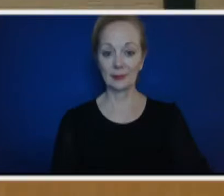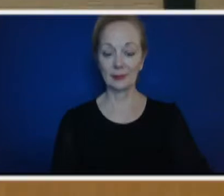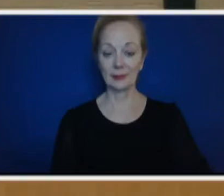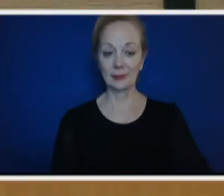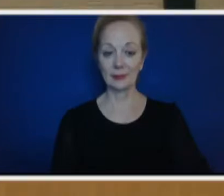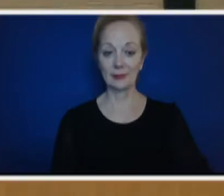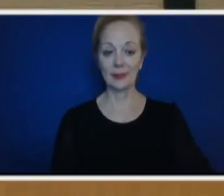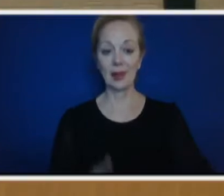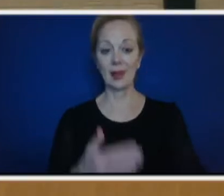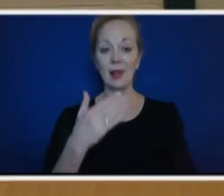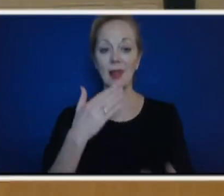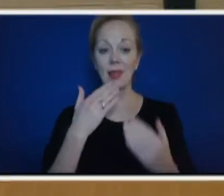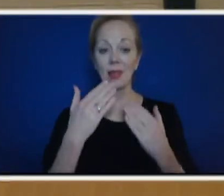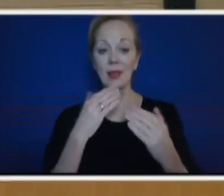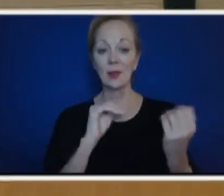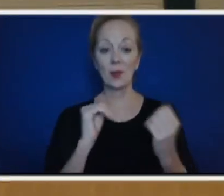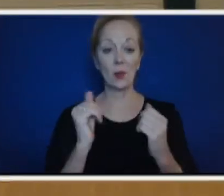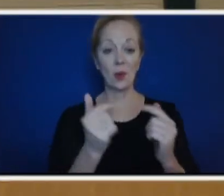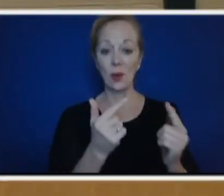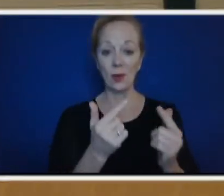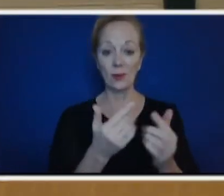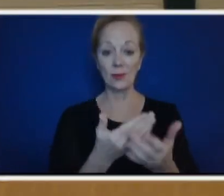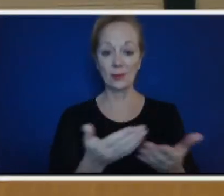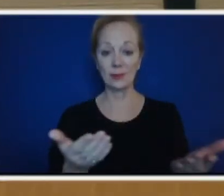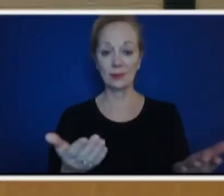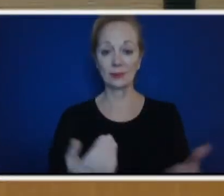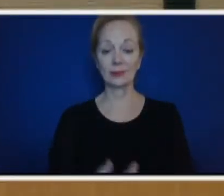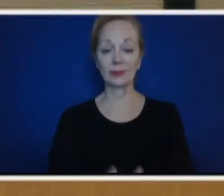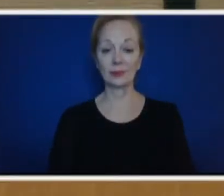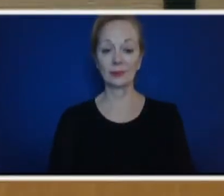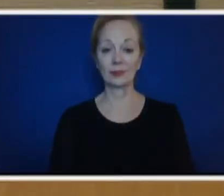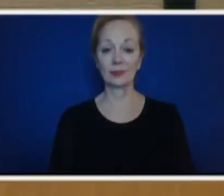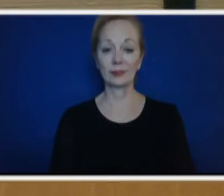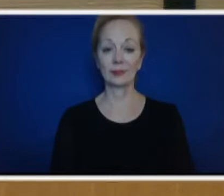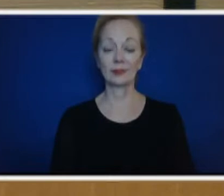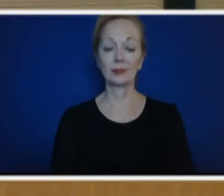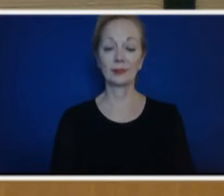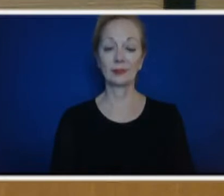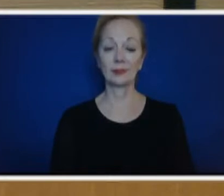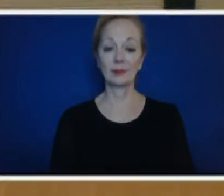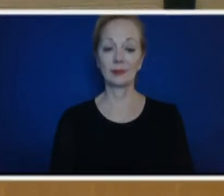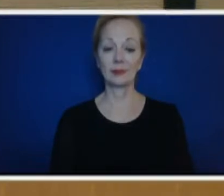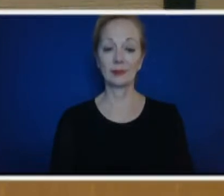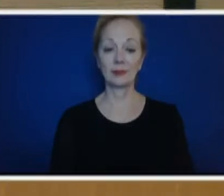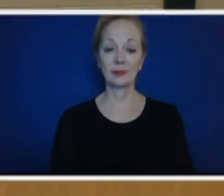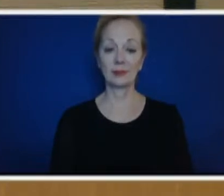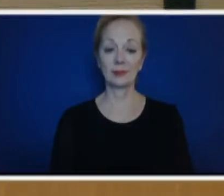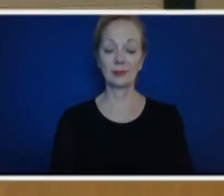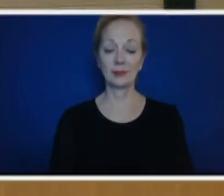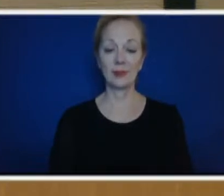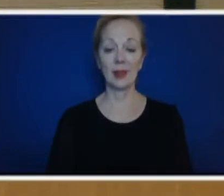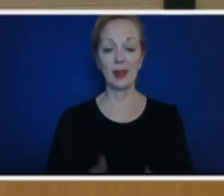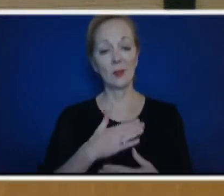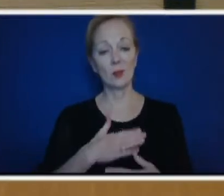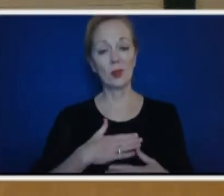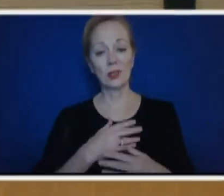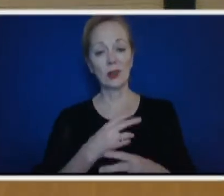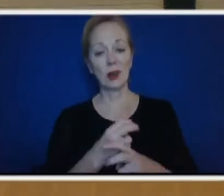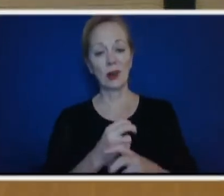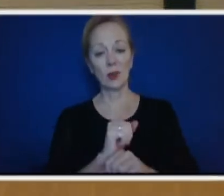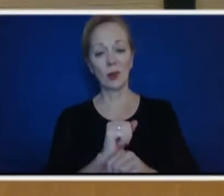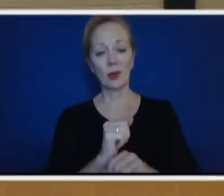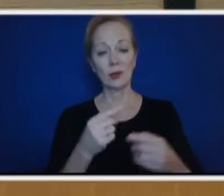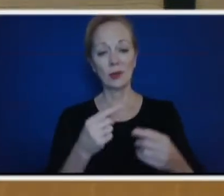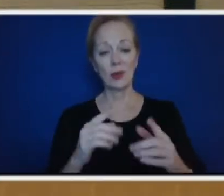Thank you, members of the council, Mayor Pro Tem. Appreciate you hearing me this afternoon. Appreciate all your hard work today, especially during the